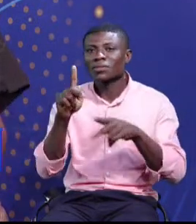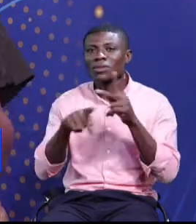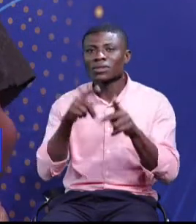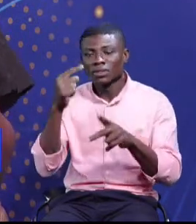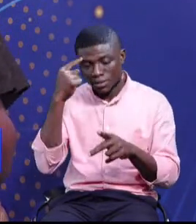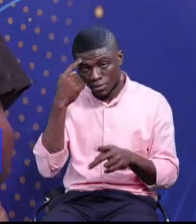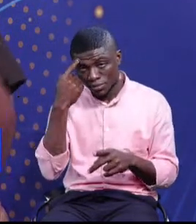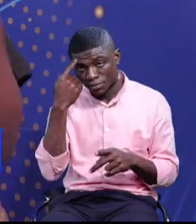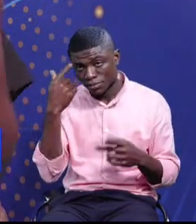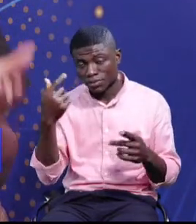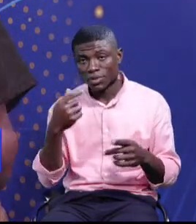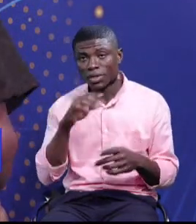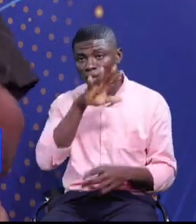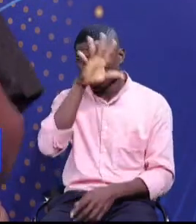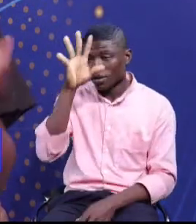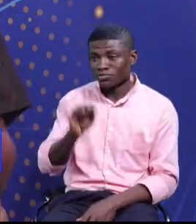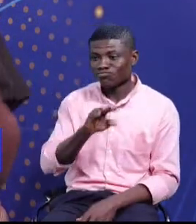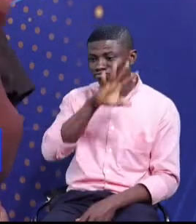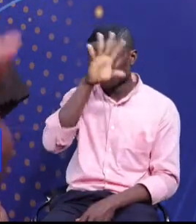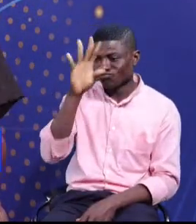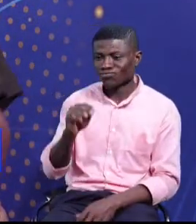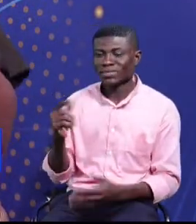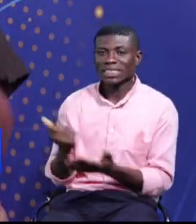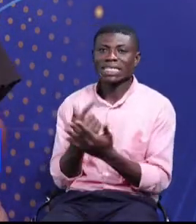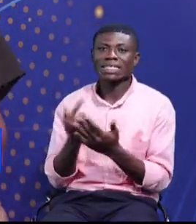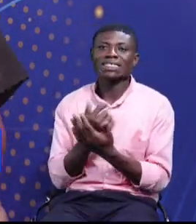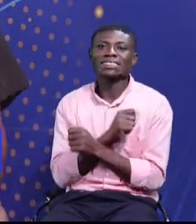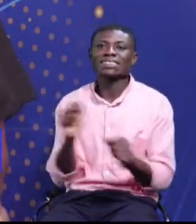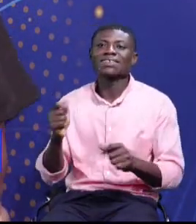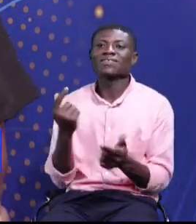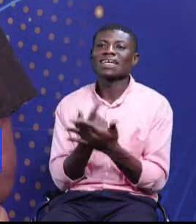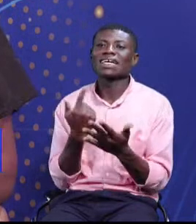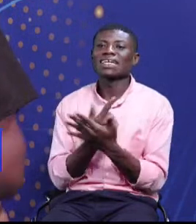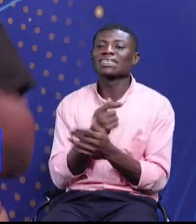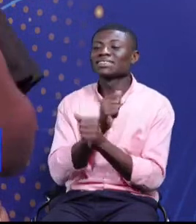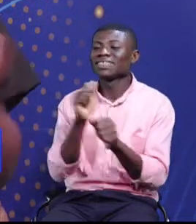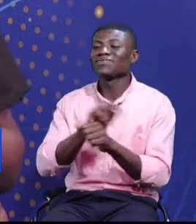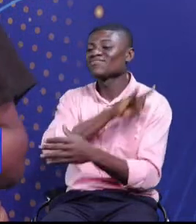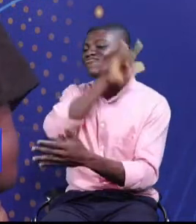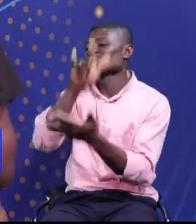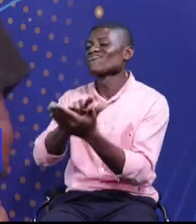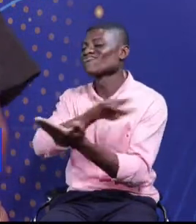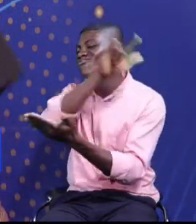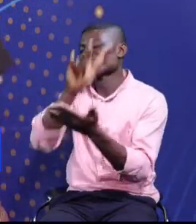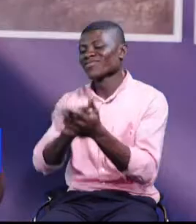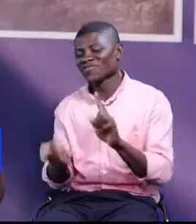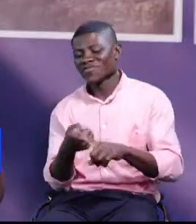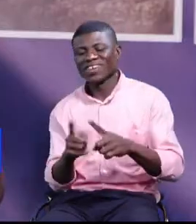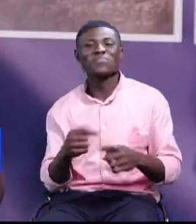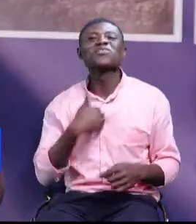know, because it's Africa, oh, Ghana, it's so safe, let's just go. And you know, here,